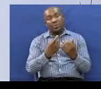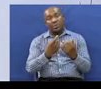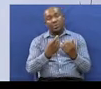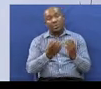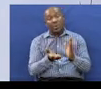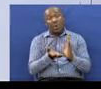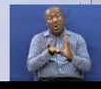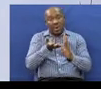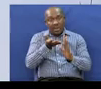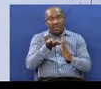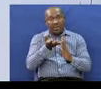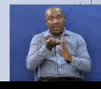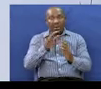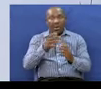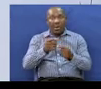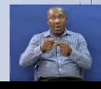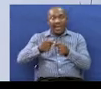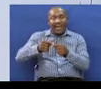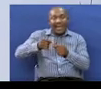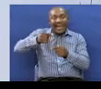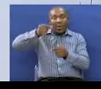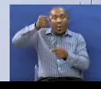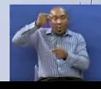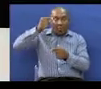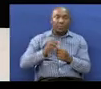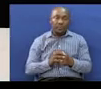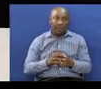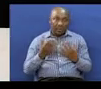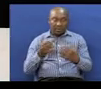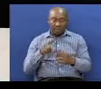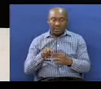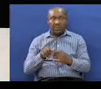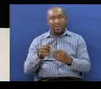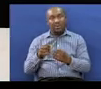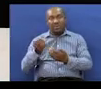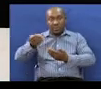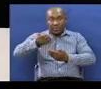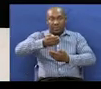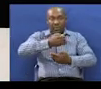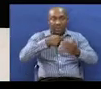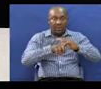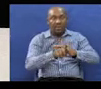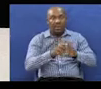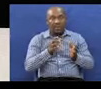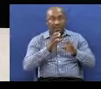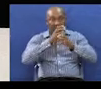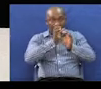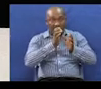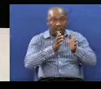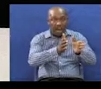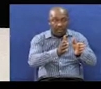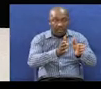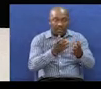sprint or rekindles a glowing sprint. So this is a chemical test for a gas collected in the lab. So you